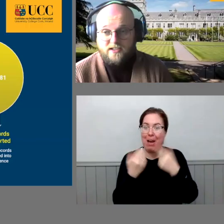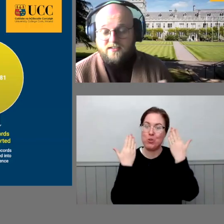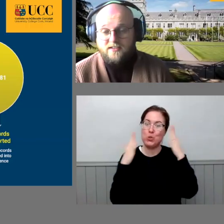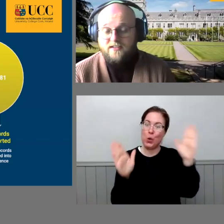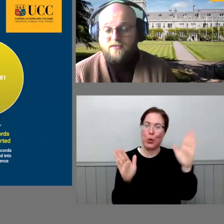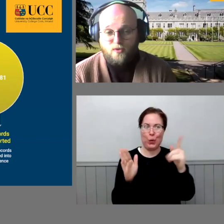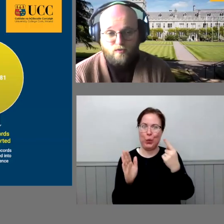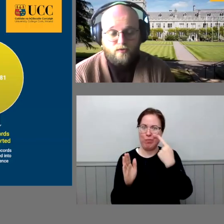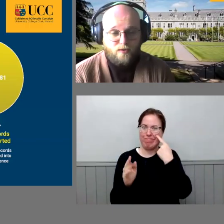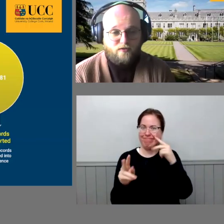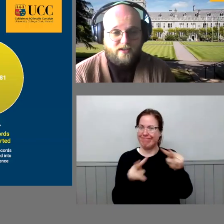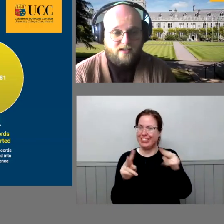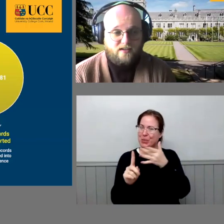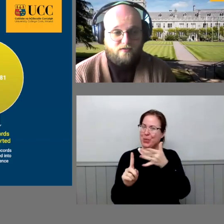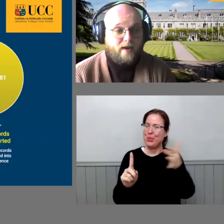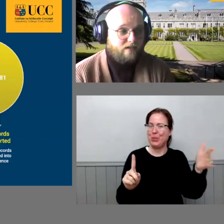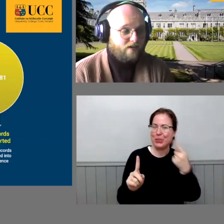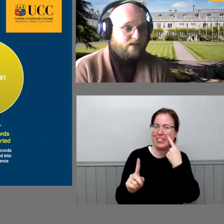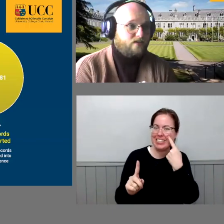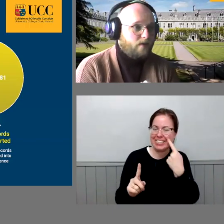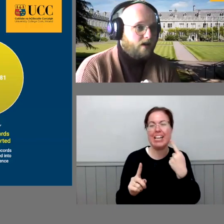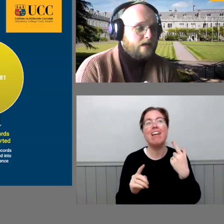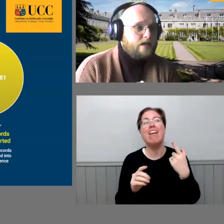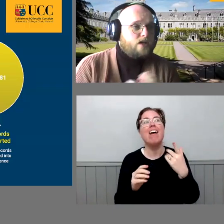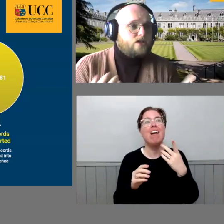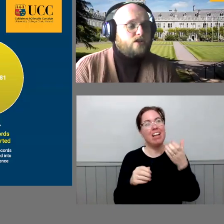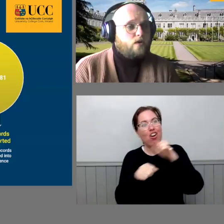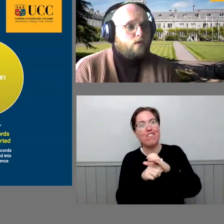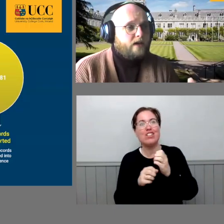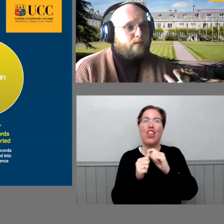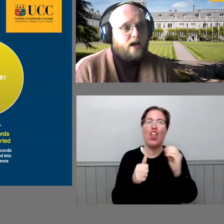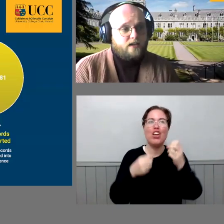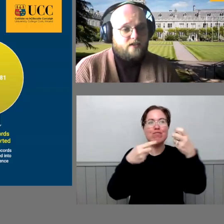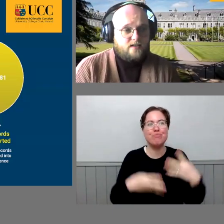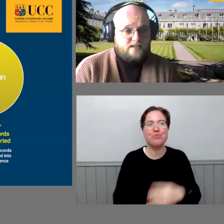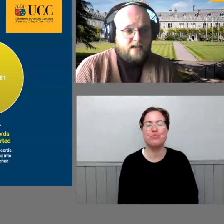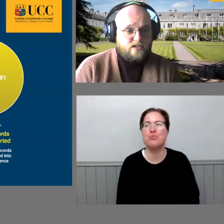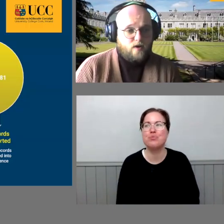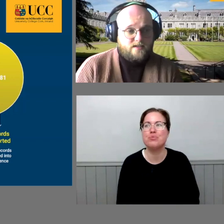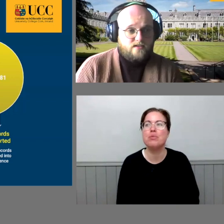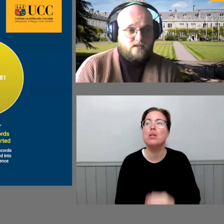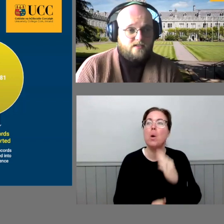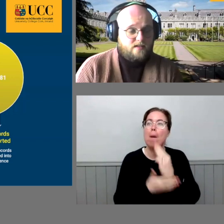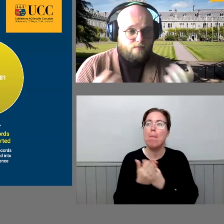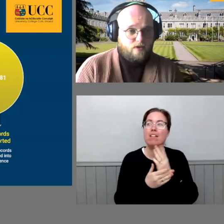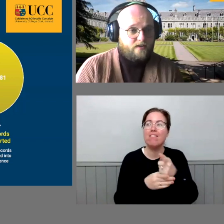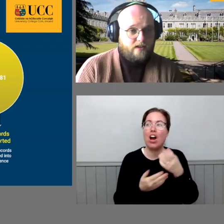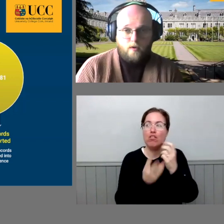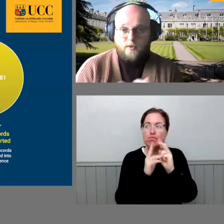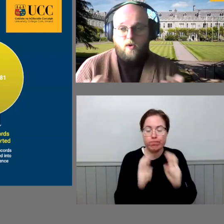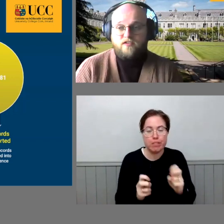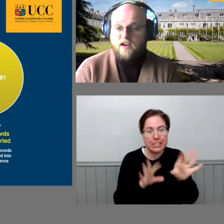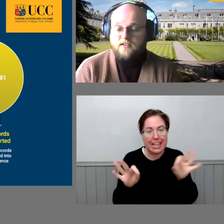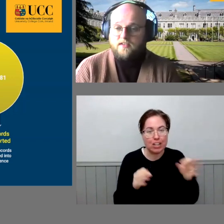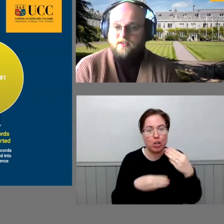animation essentially to give you an overview of the remaining findings from there. So as part of our study selection process, so this is the